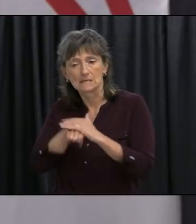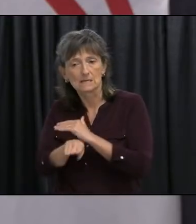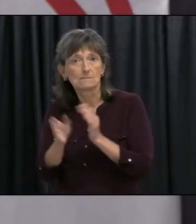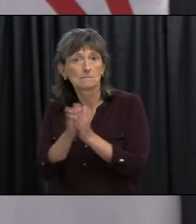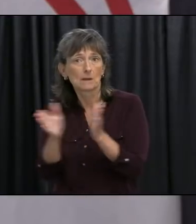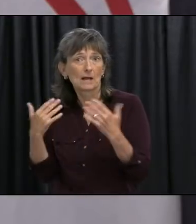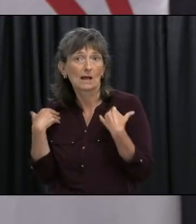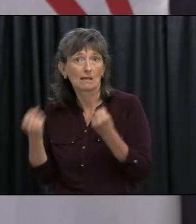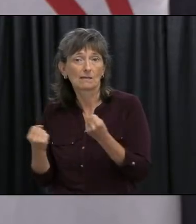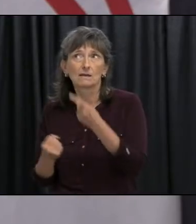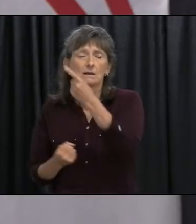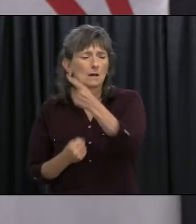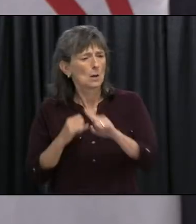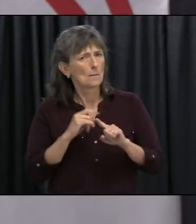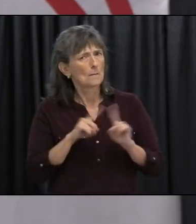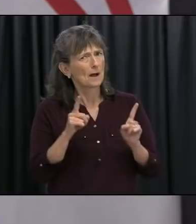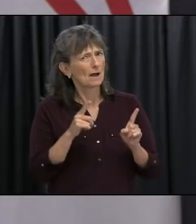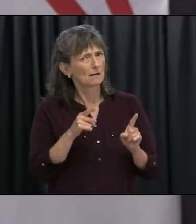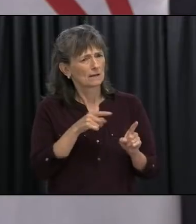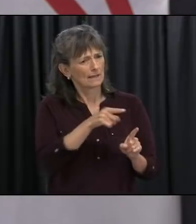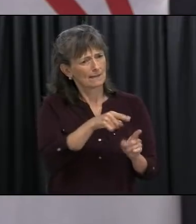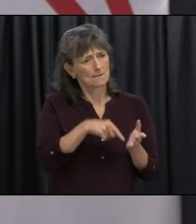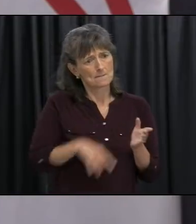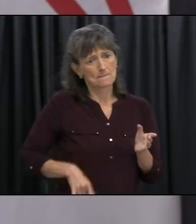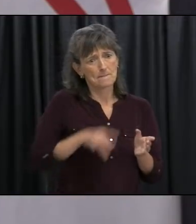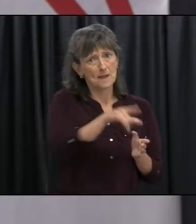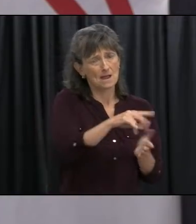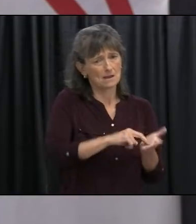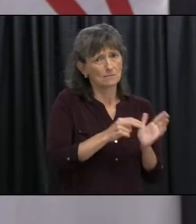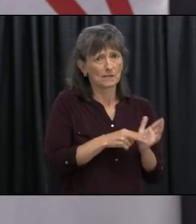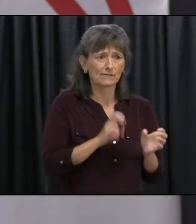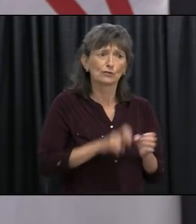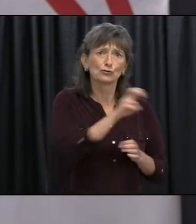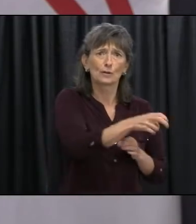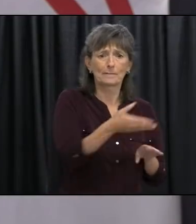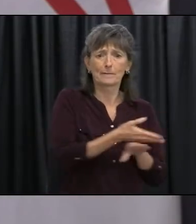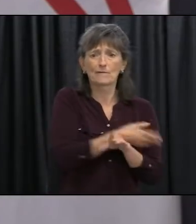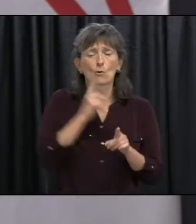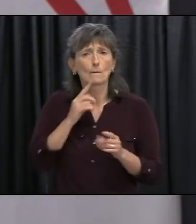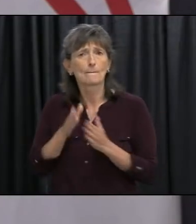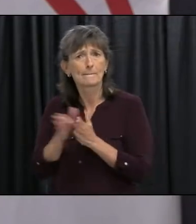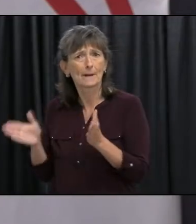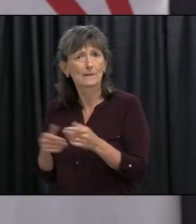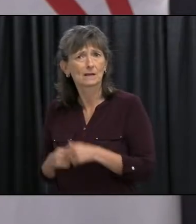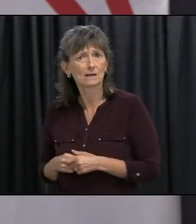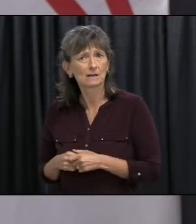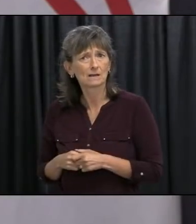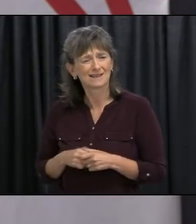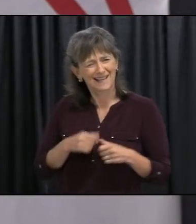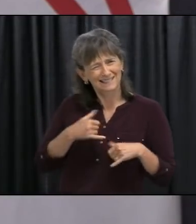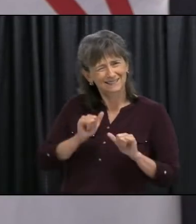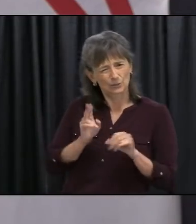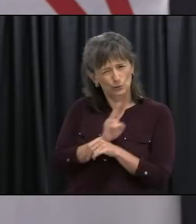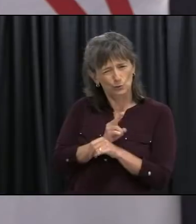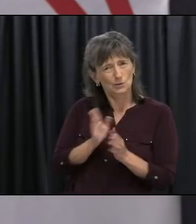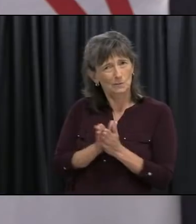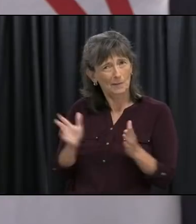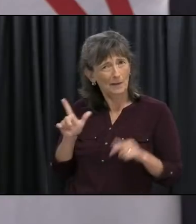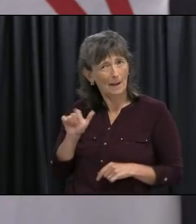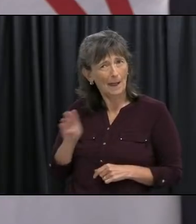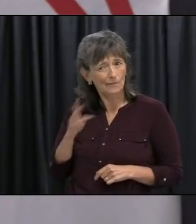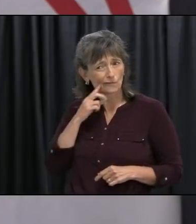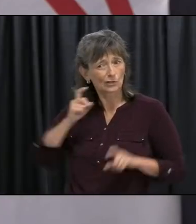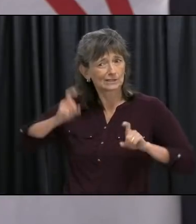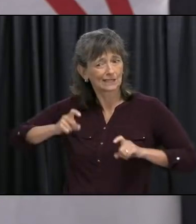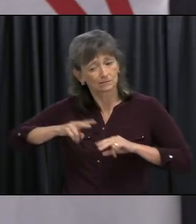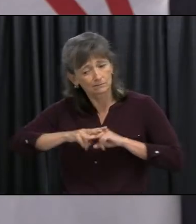But they are jumping a queue if they don't have symptoms. They can pay, these companies can pay to have, and using a public lab, pay to have these tests done